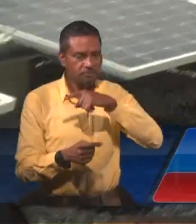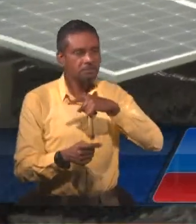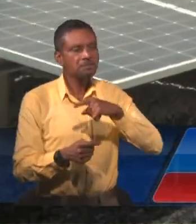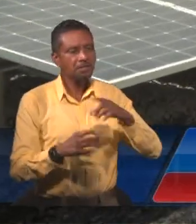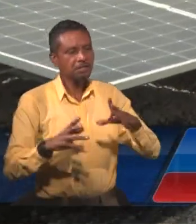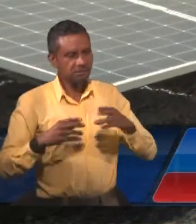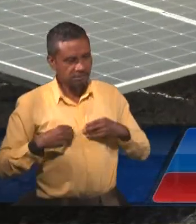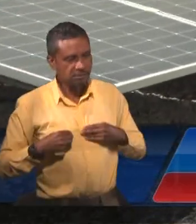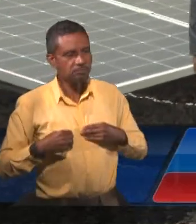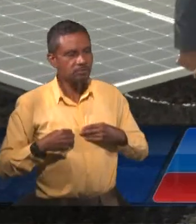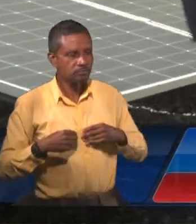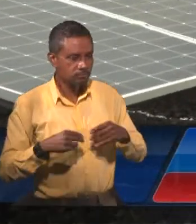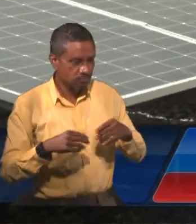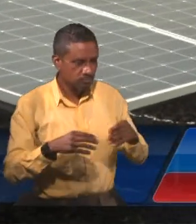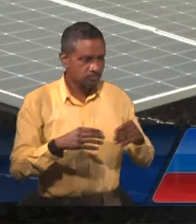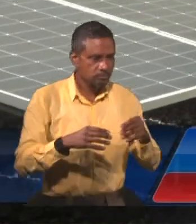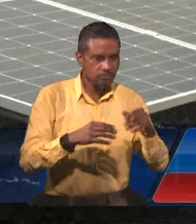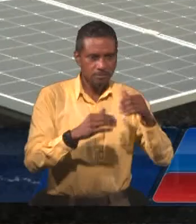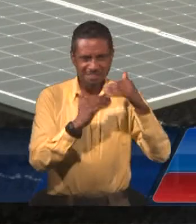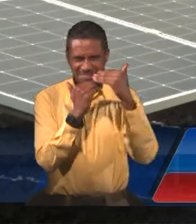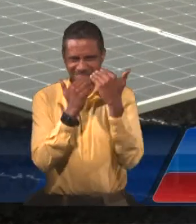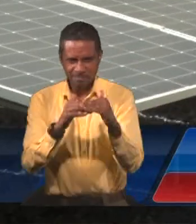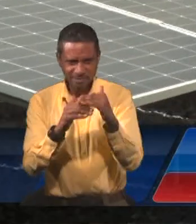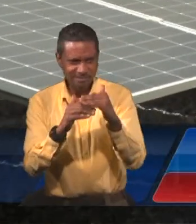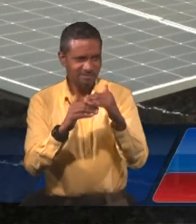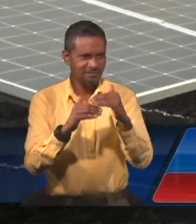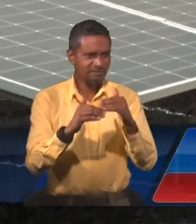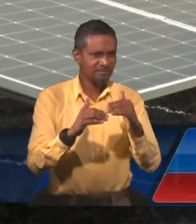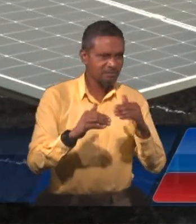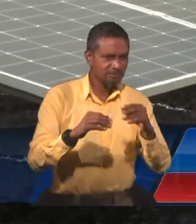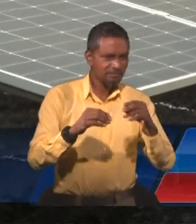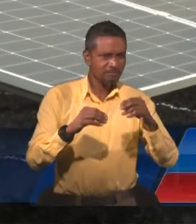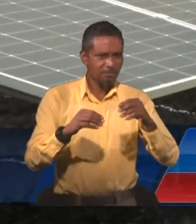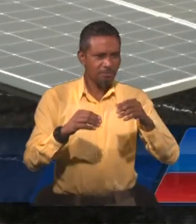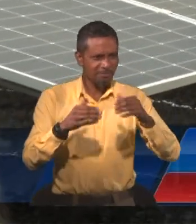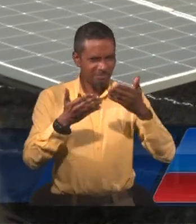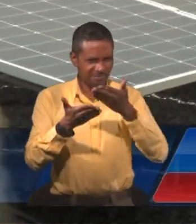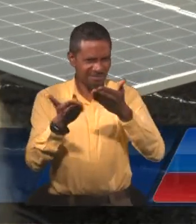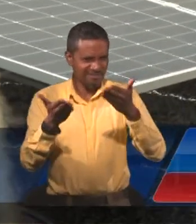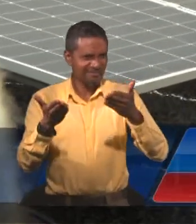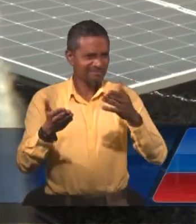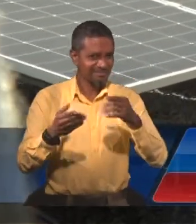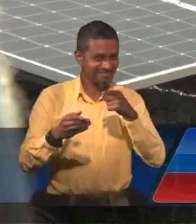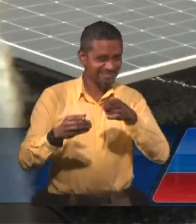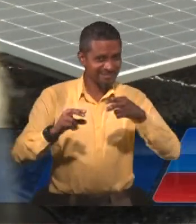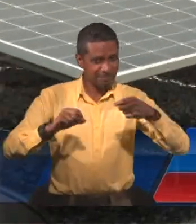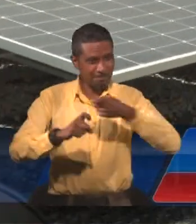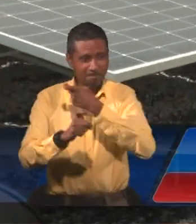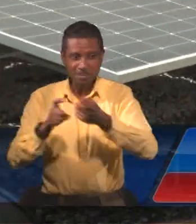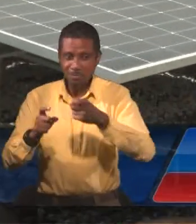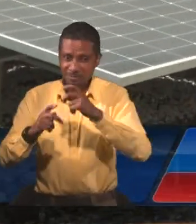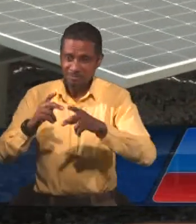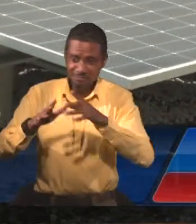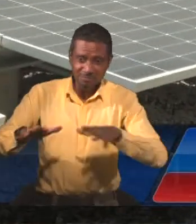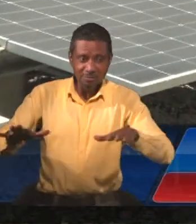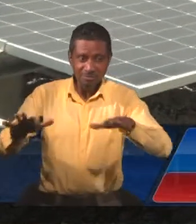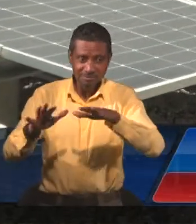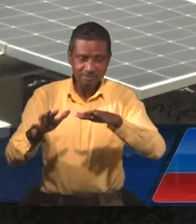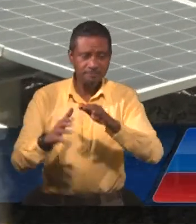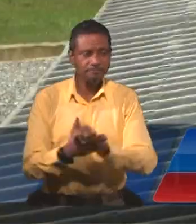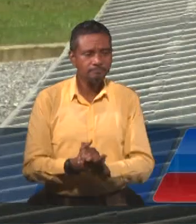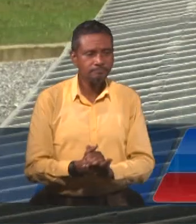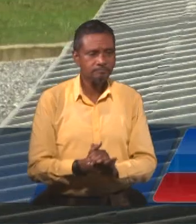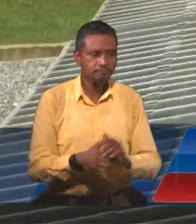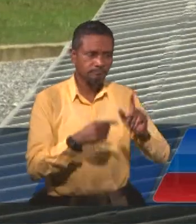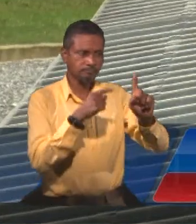reduce cumulative global emissions. Minister of Planning and Development, Penelope Beckles, says Trinidad and Tobago is determined in its